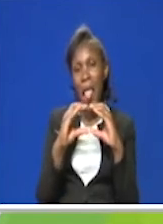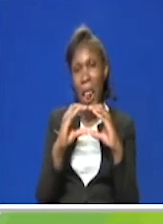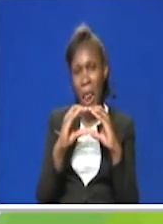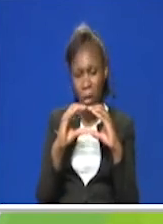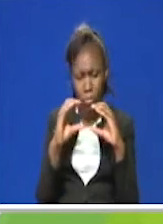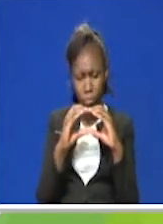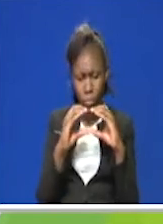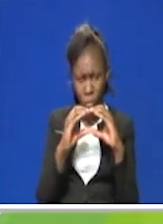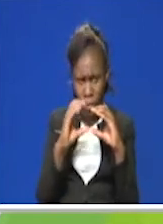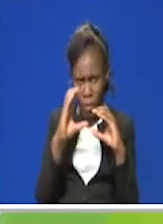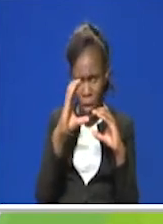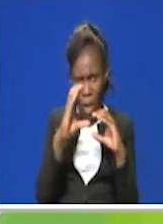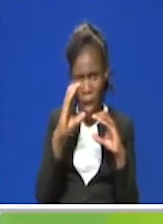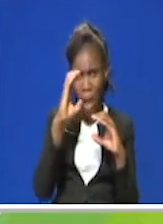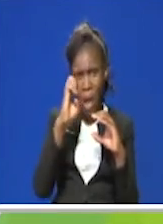is,